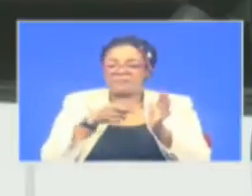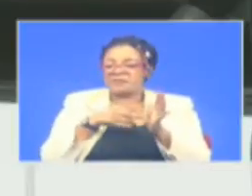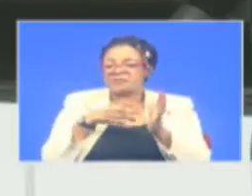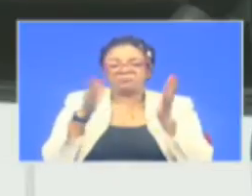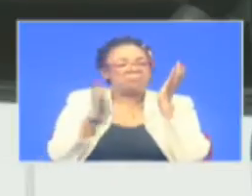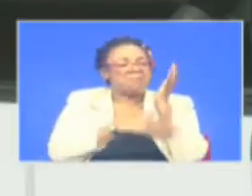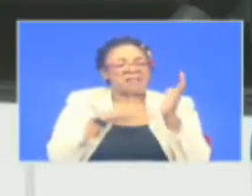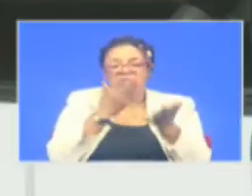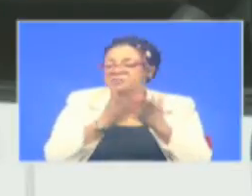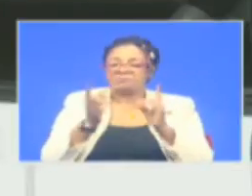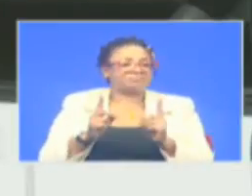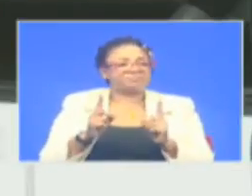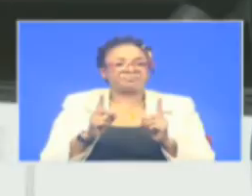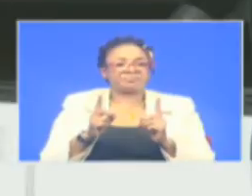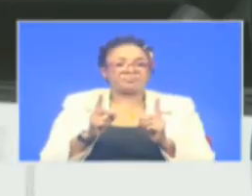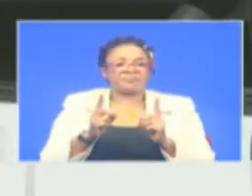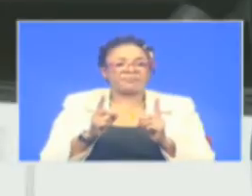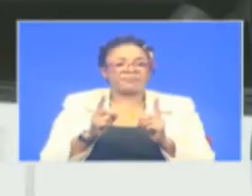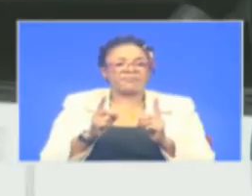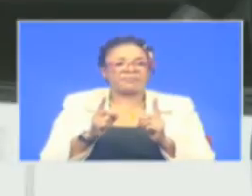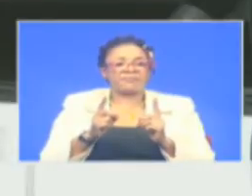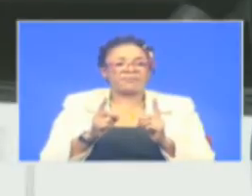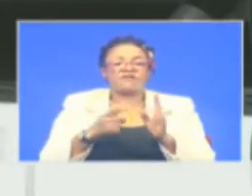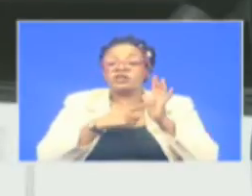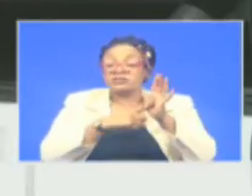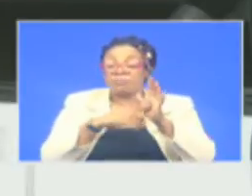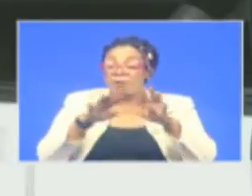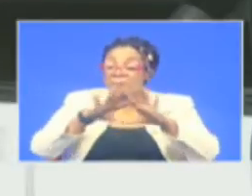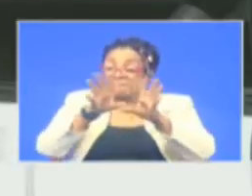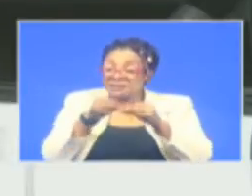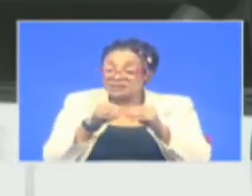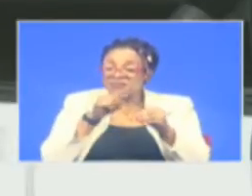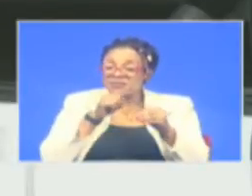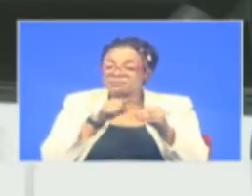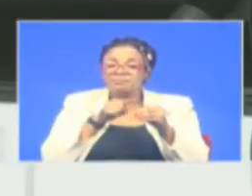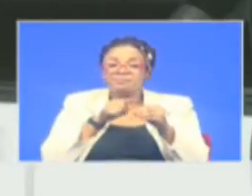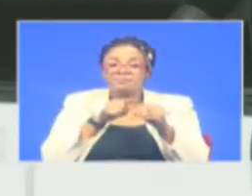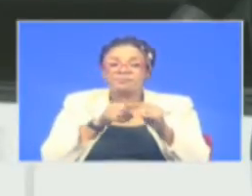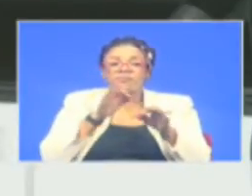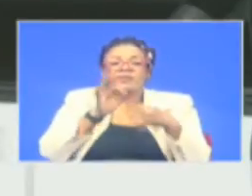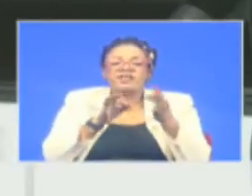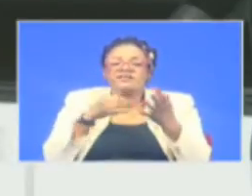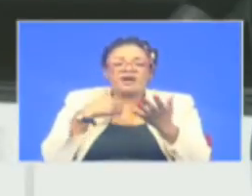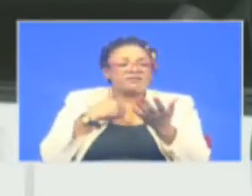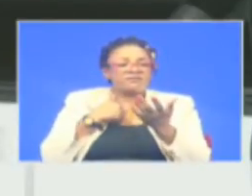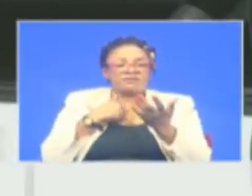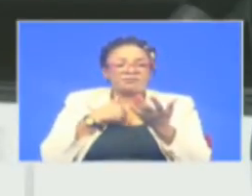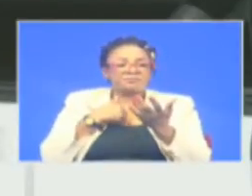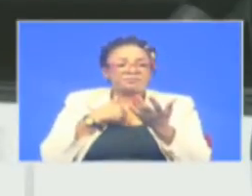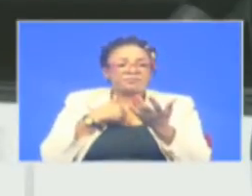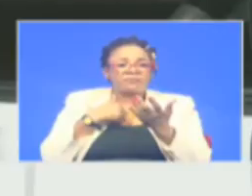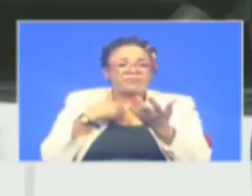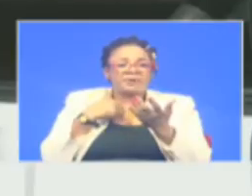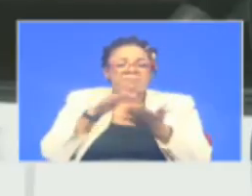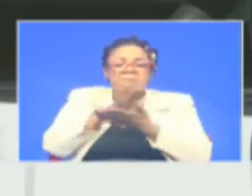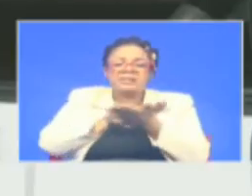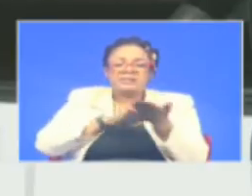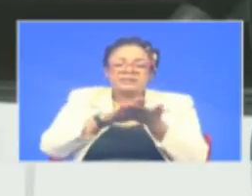For example, a document like budget document. But if you don't have the basic requirements,